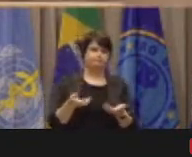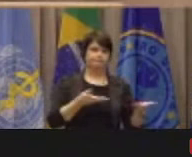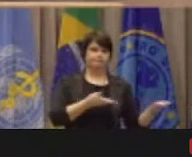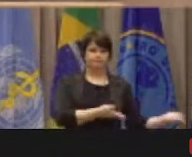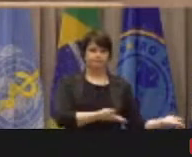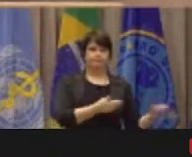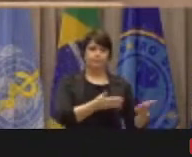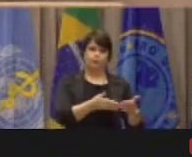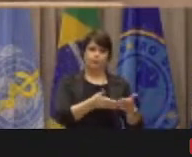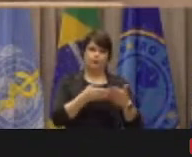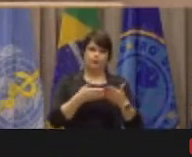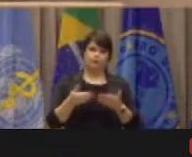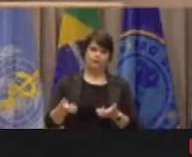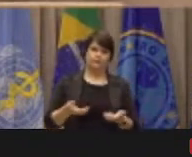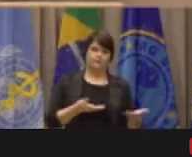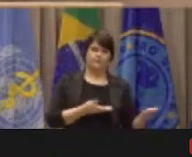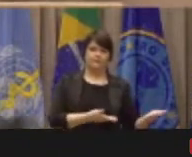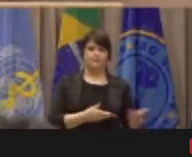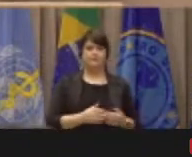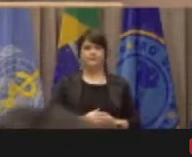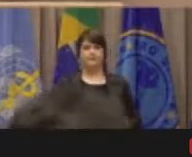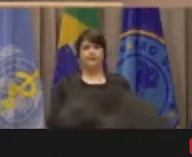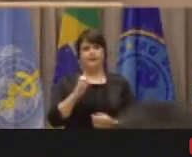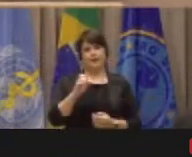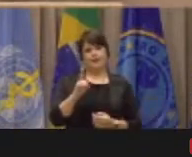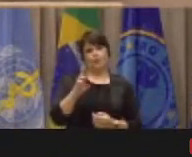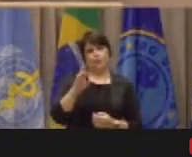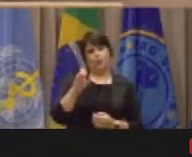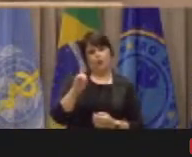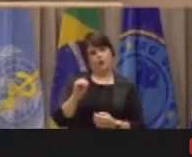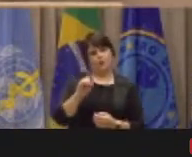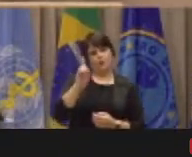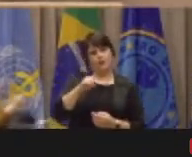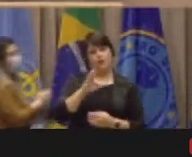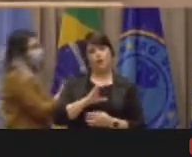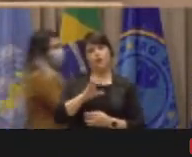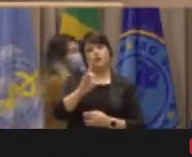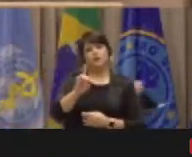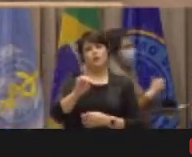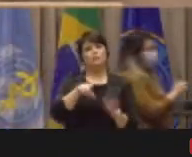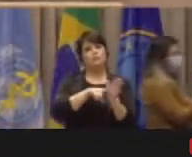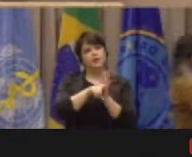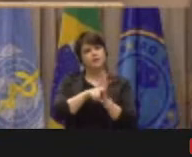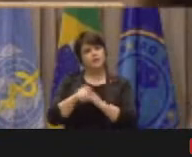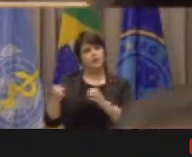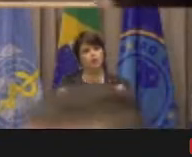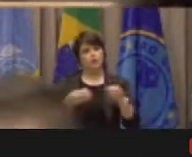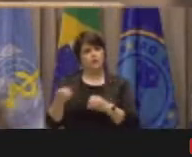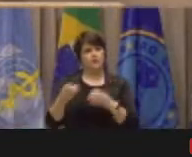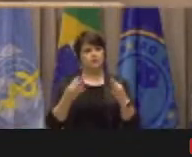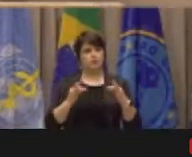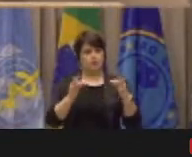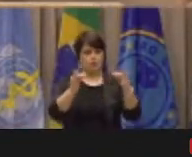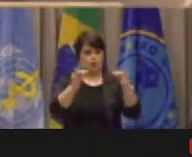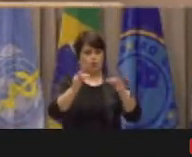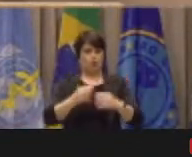Please come to the table. Eduardo, he is the Research and Technological Innovation